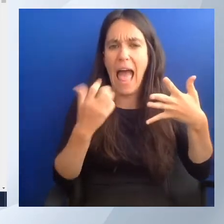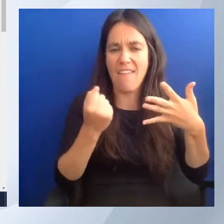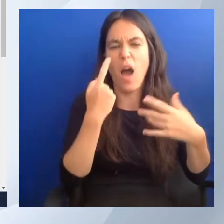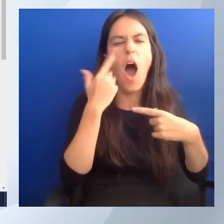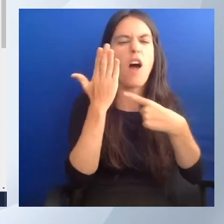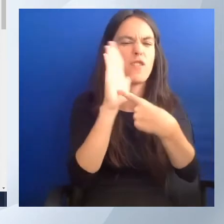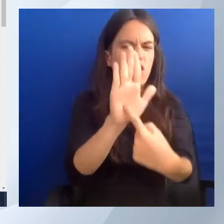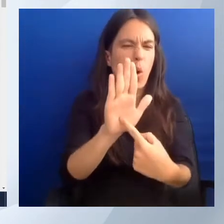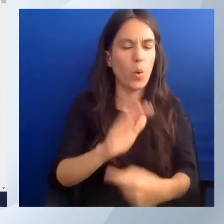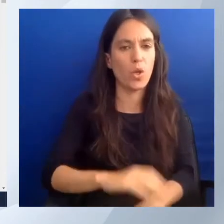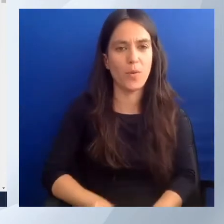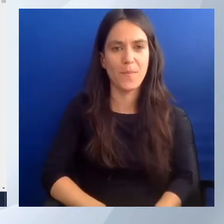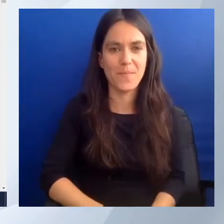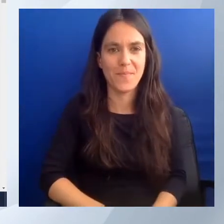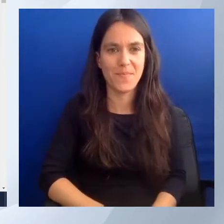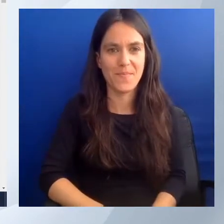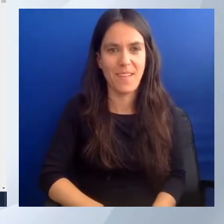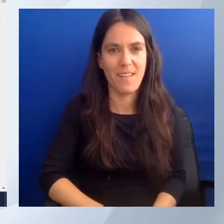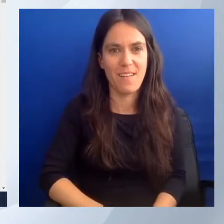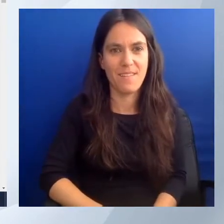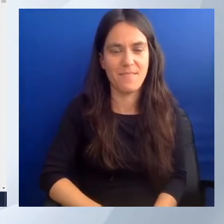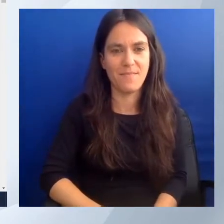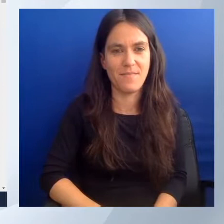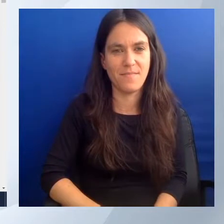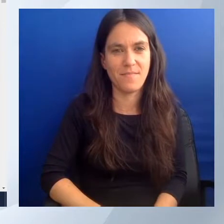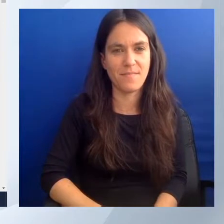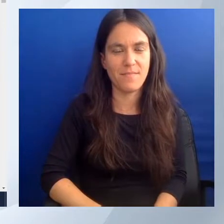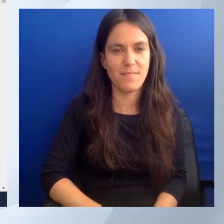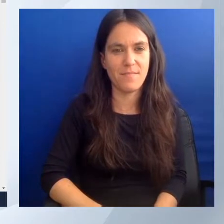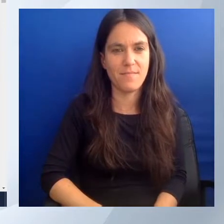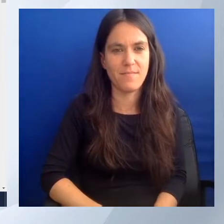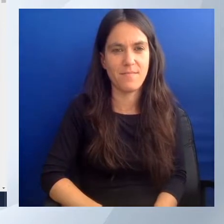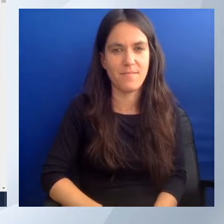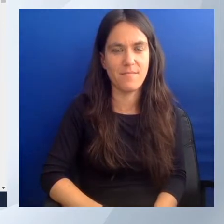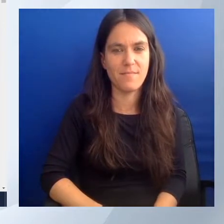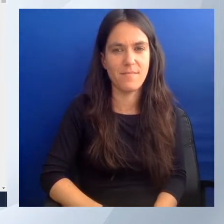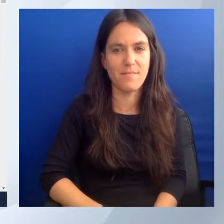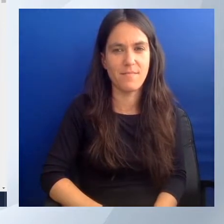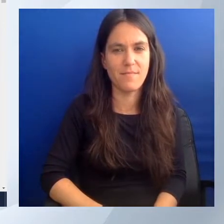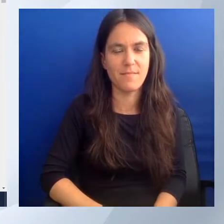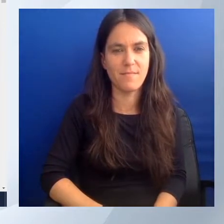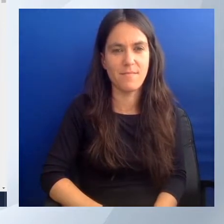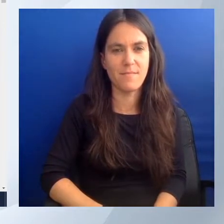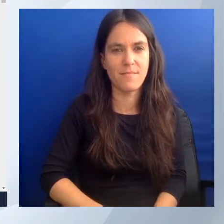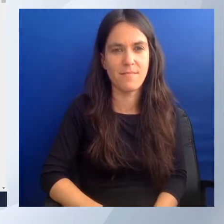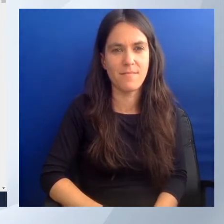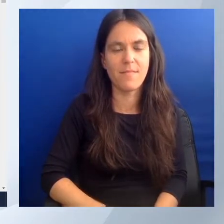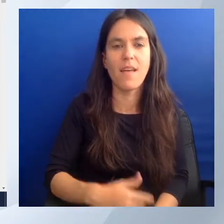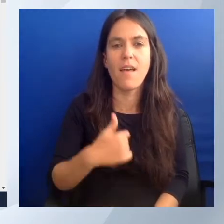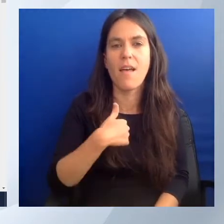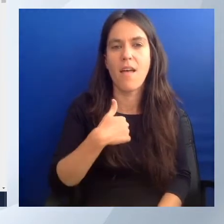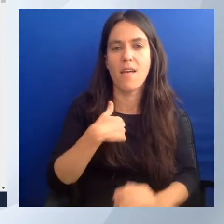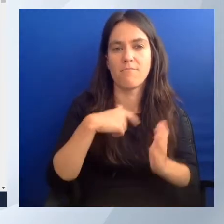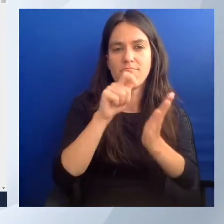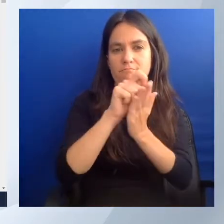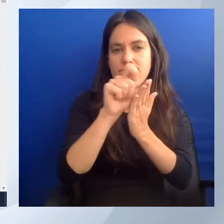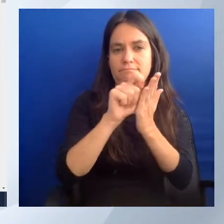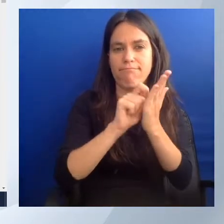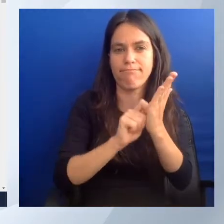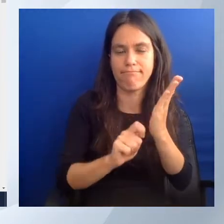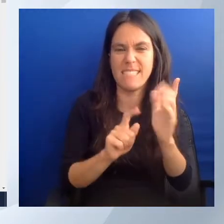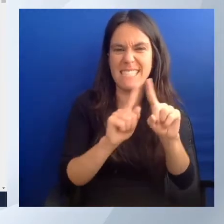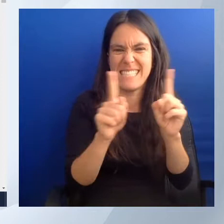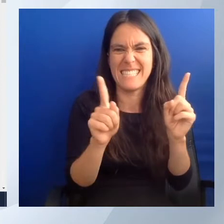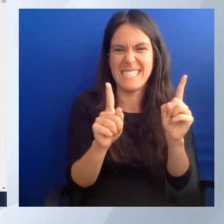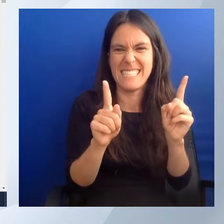happens. So what I've done, I've written a bunch of Jupyter notebooks. Jupyter notebooks is a way of building